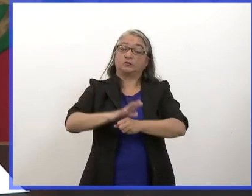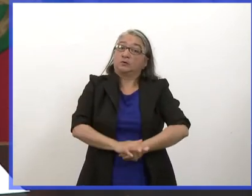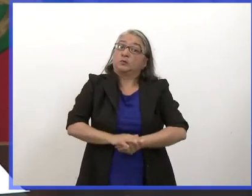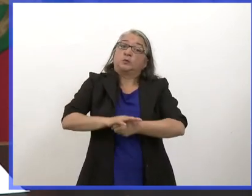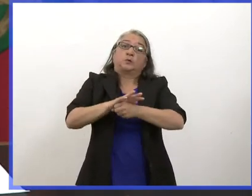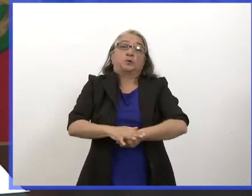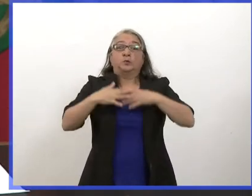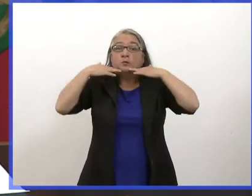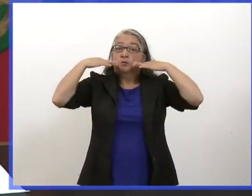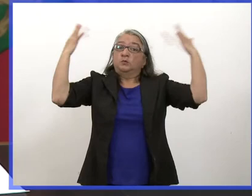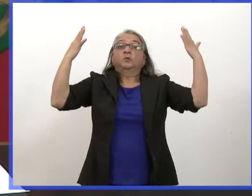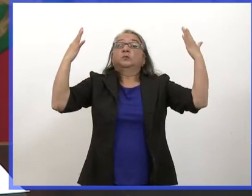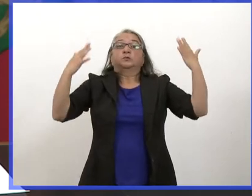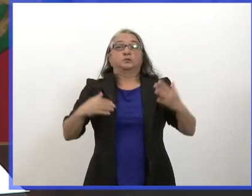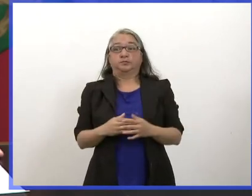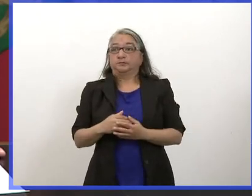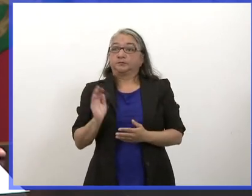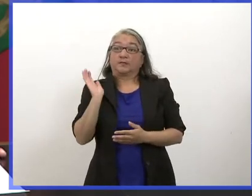still expected to climb.